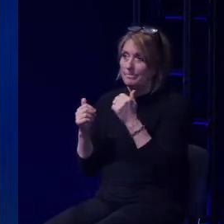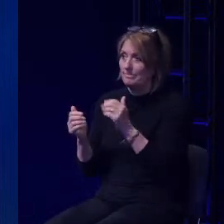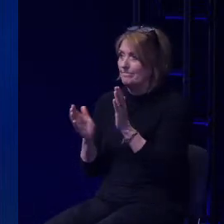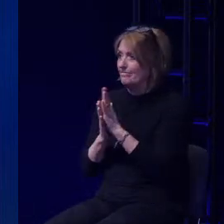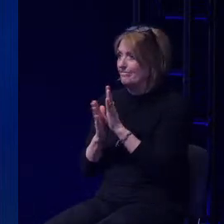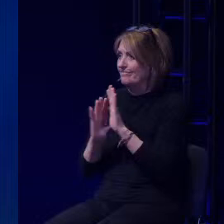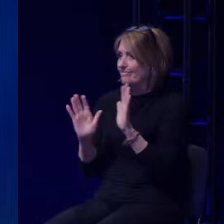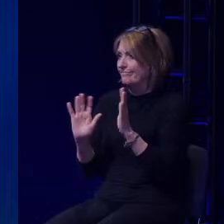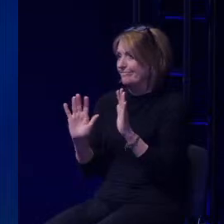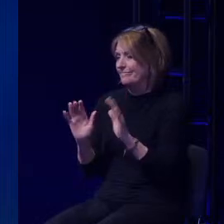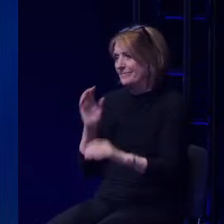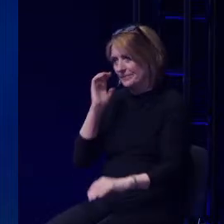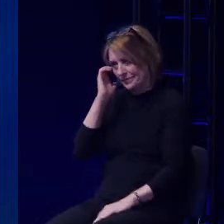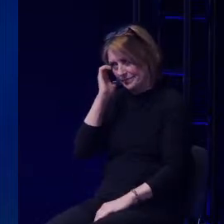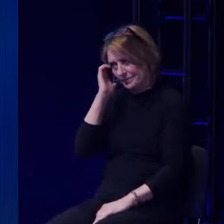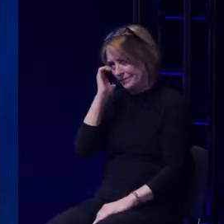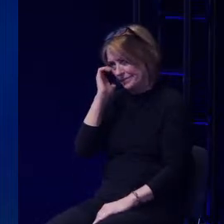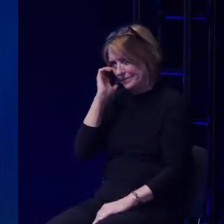applause.